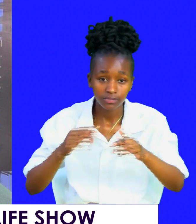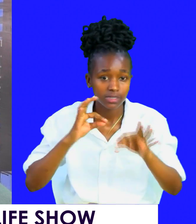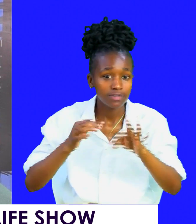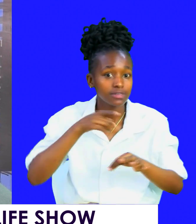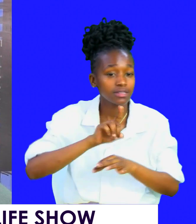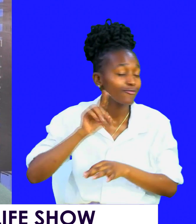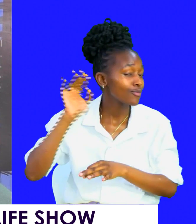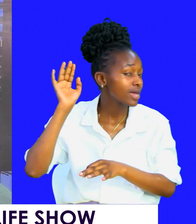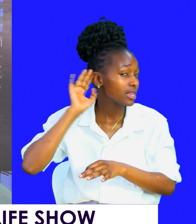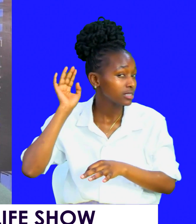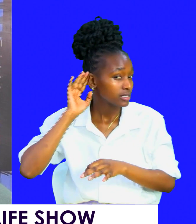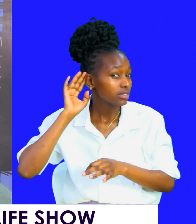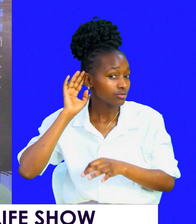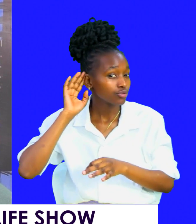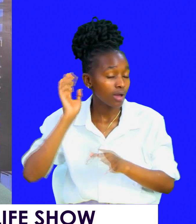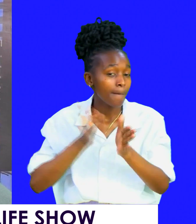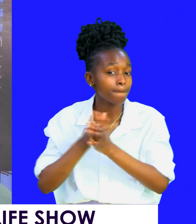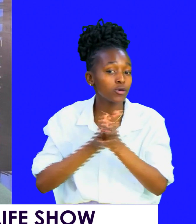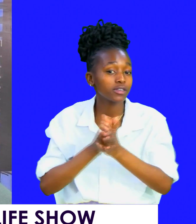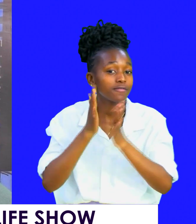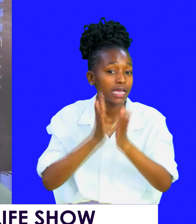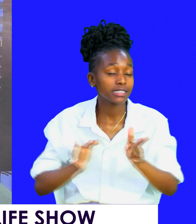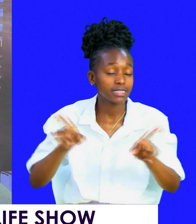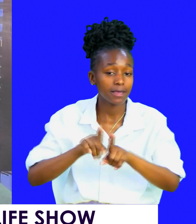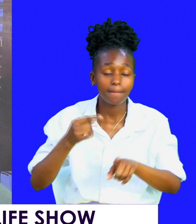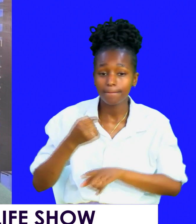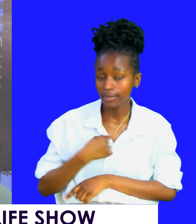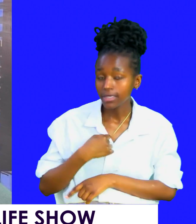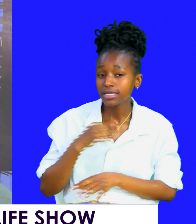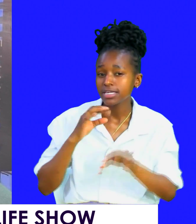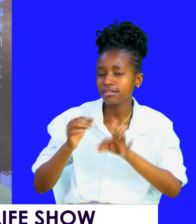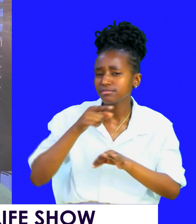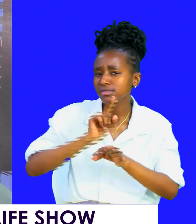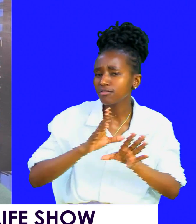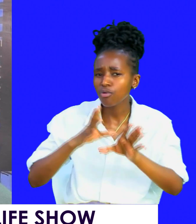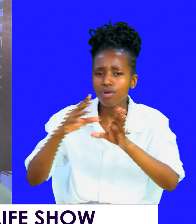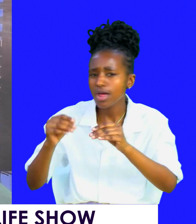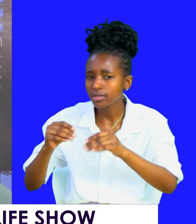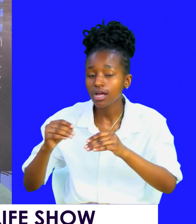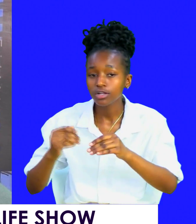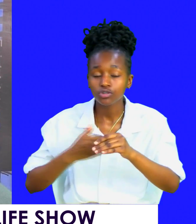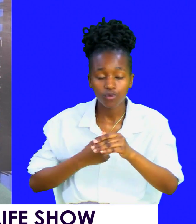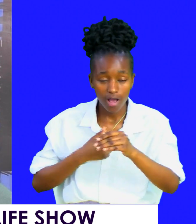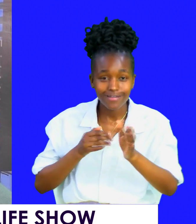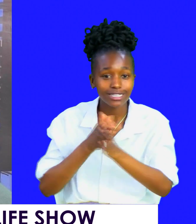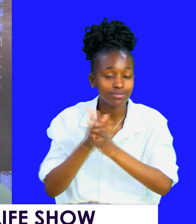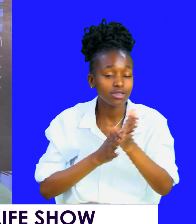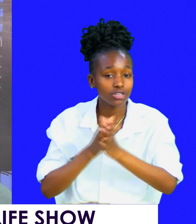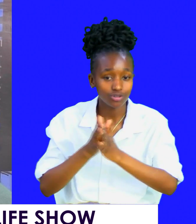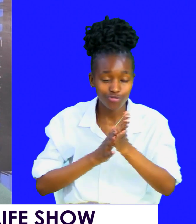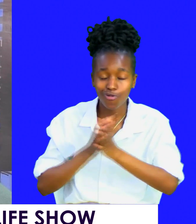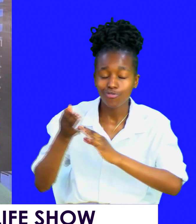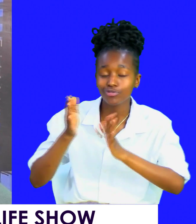listening to a motivator like me today, when I see you going into inspirational documentaries